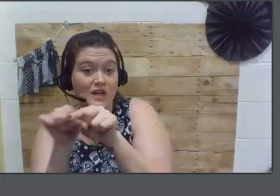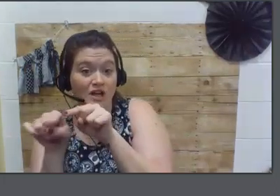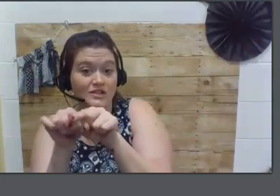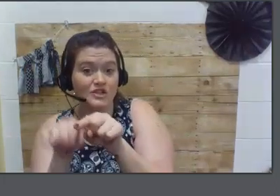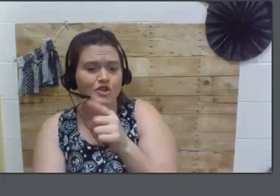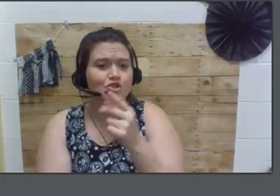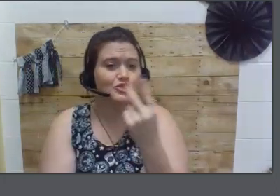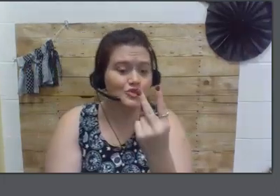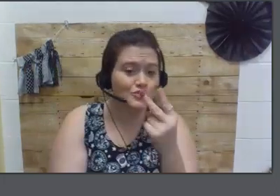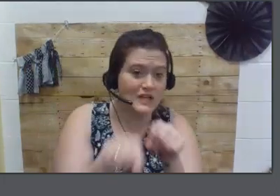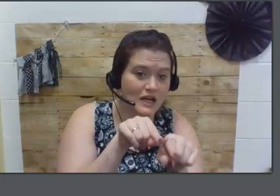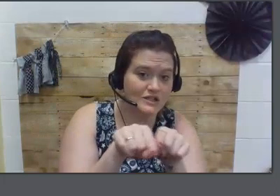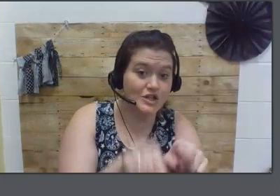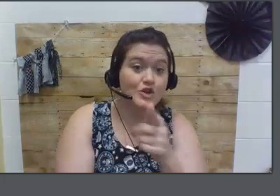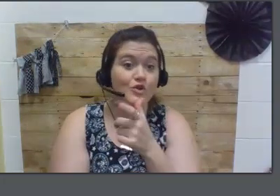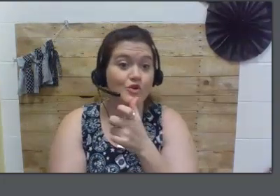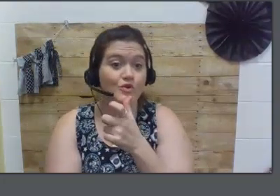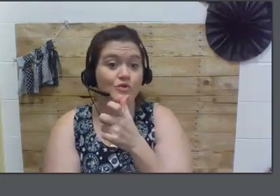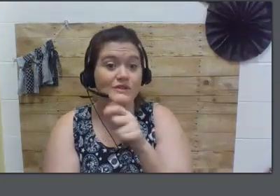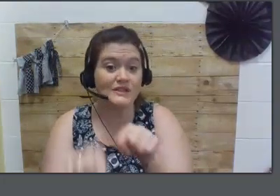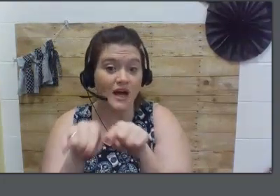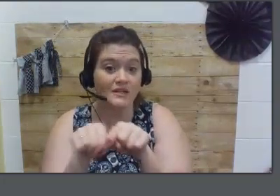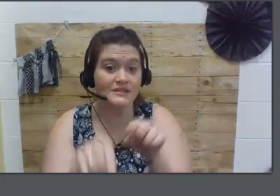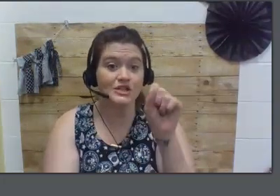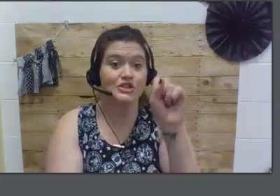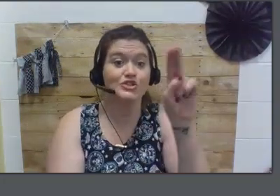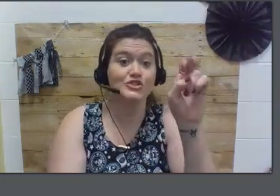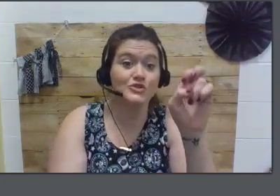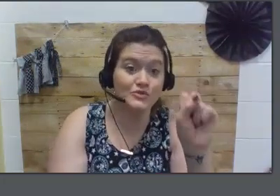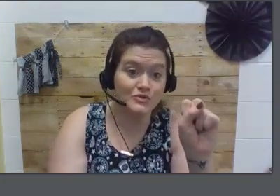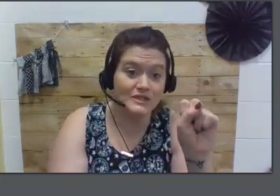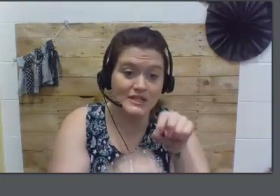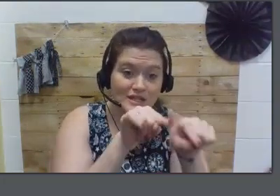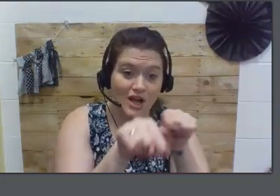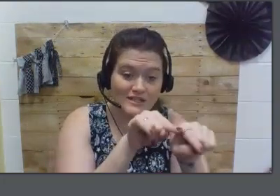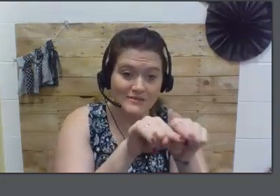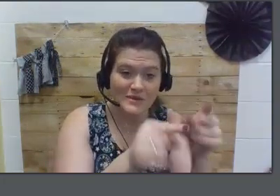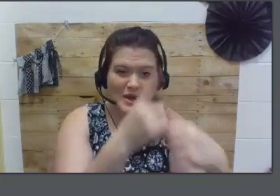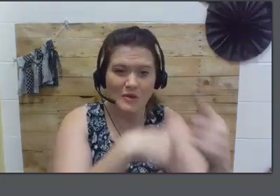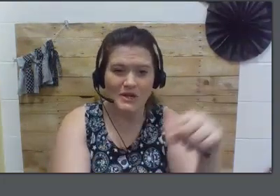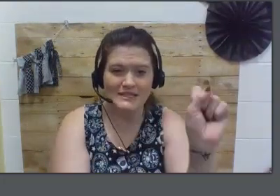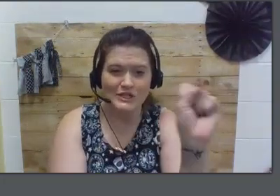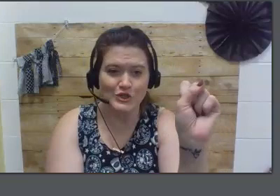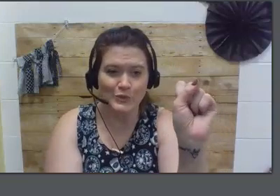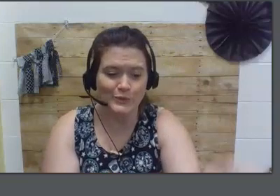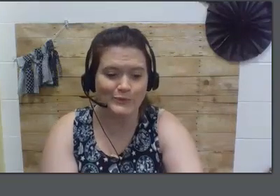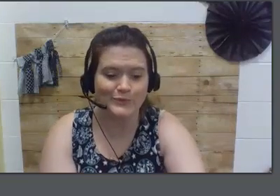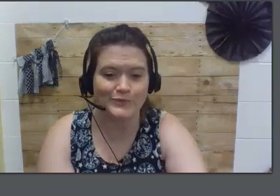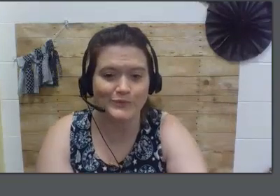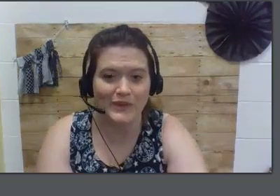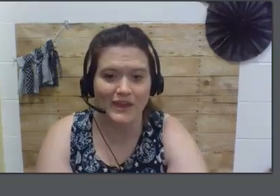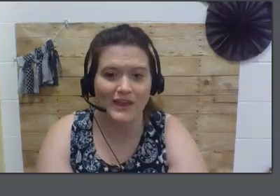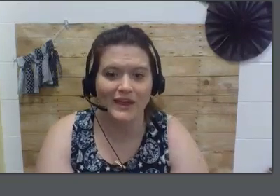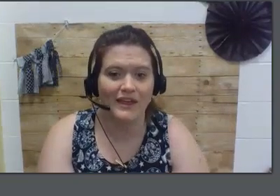New socks, two socks. Whose socks? Sue's socks. And we're going to sound Sue.